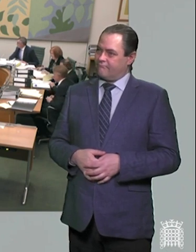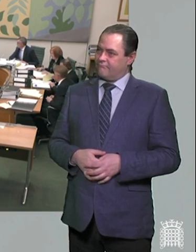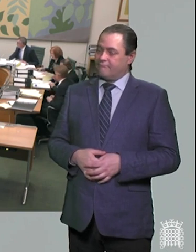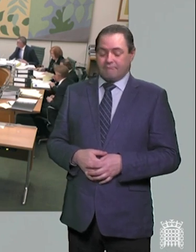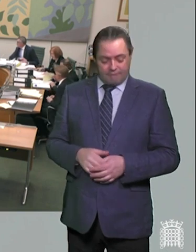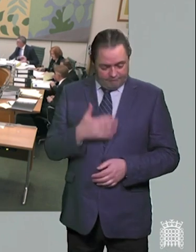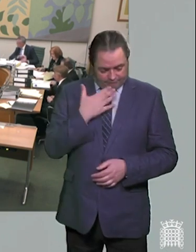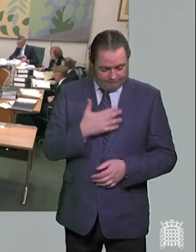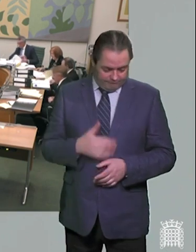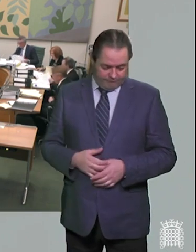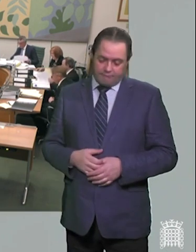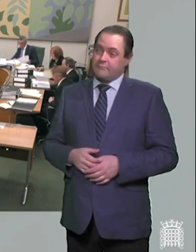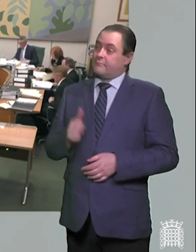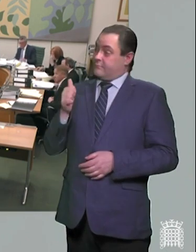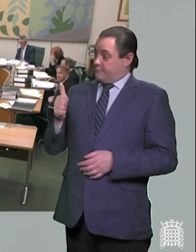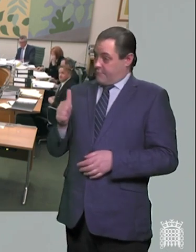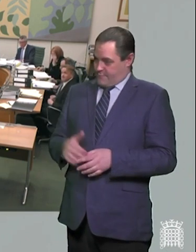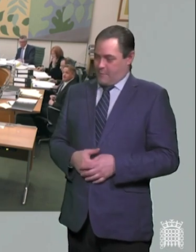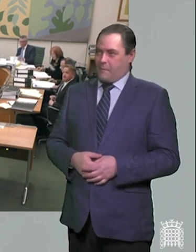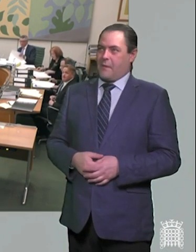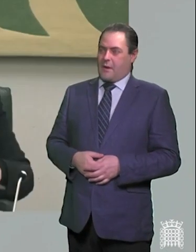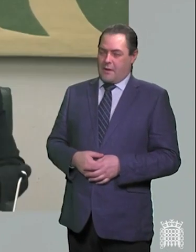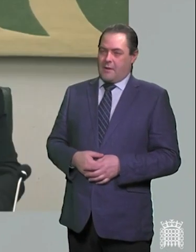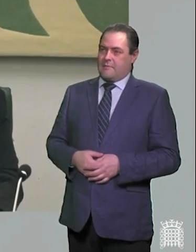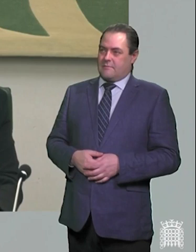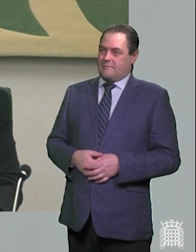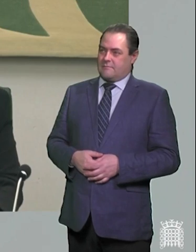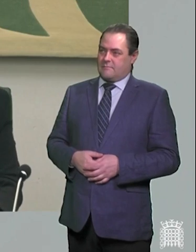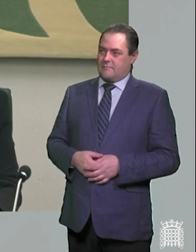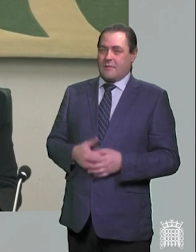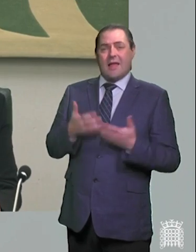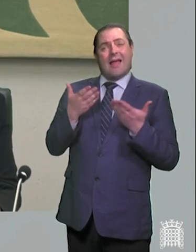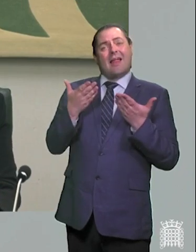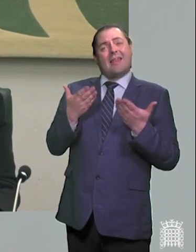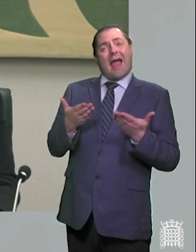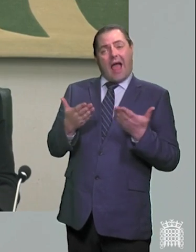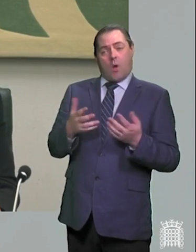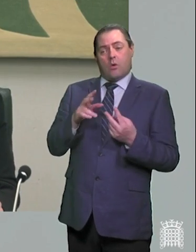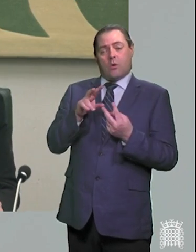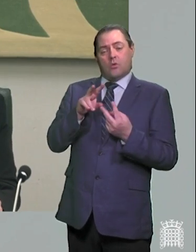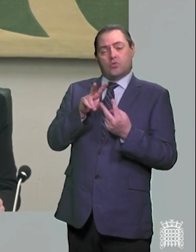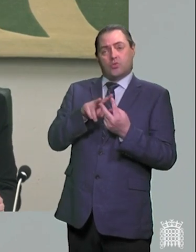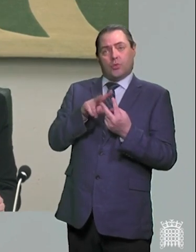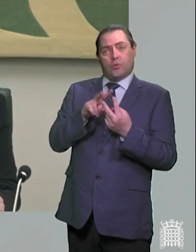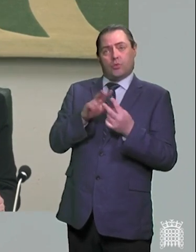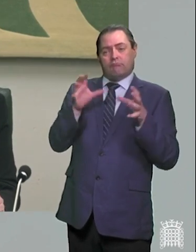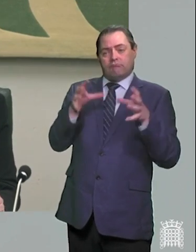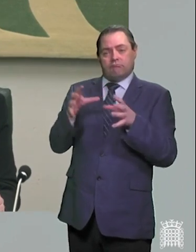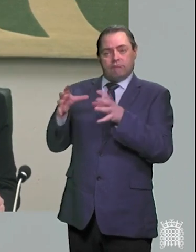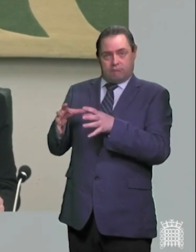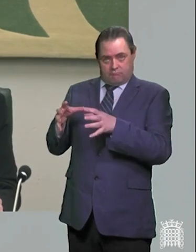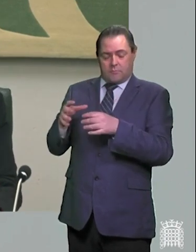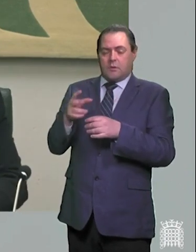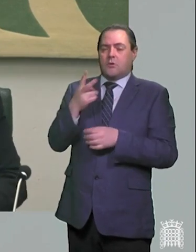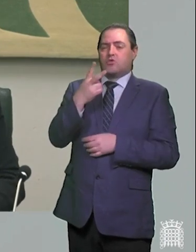Mr. Chair. Okay, thank you. We'll now move on to examine two gatherings that took place earlier in